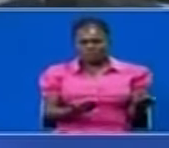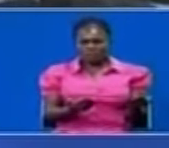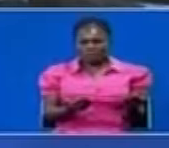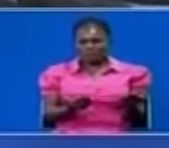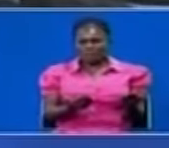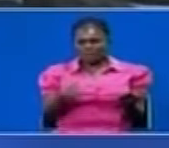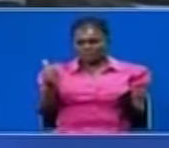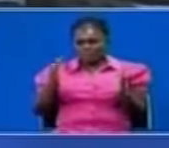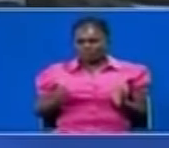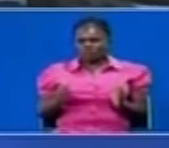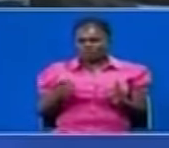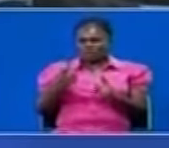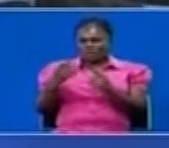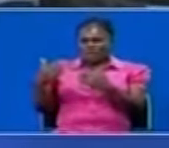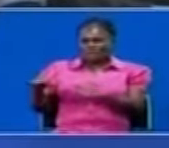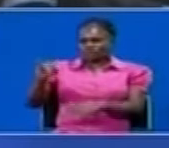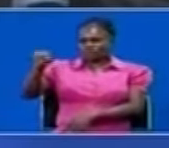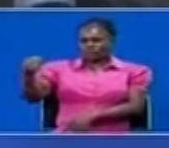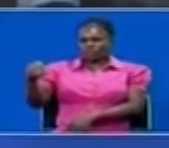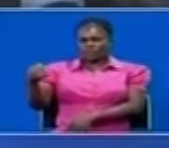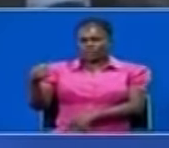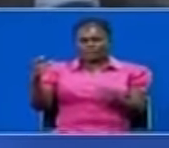KANU after he decamped Jubilee Party.